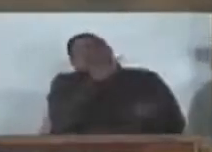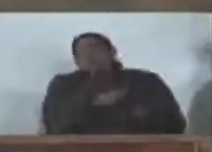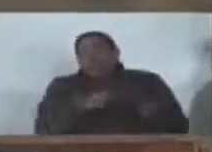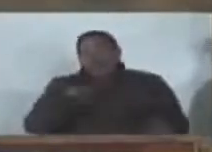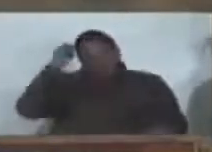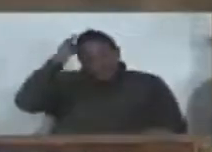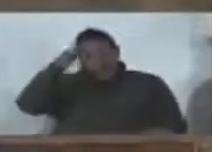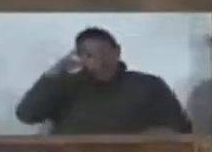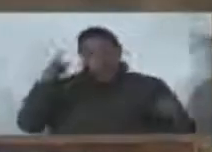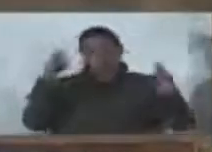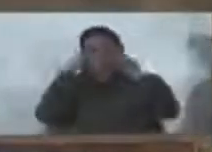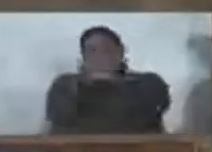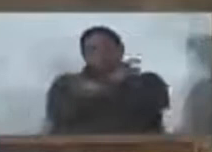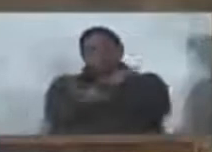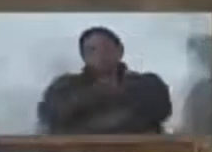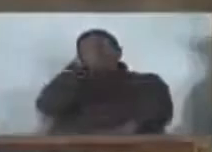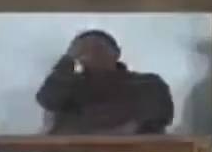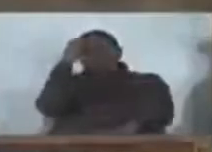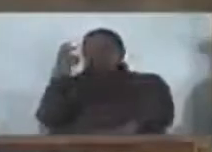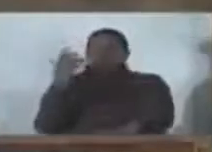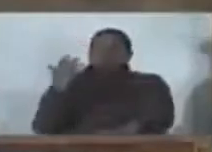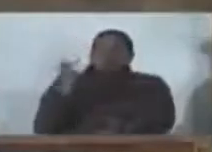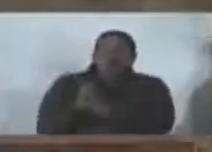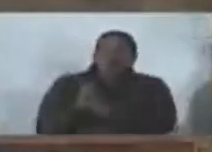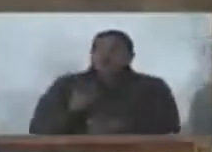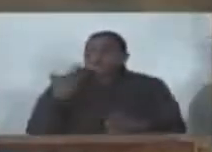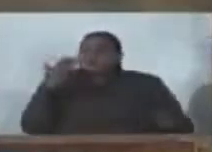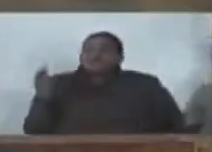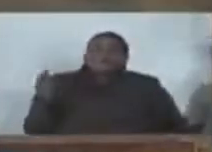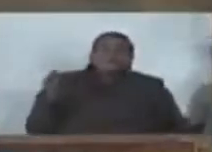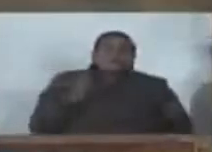for your safety, you must walk away.